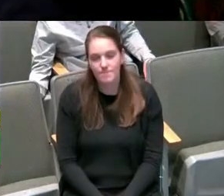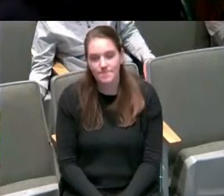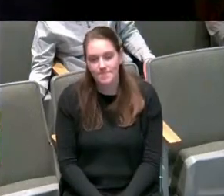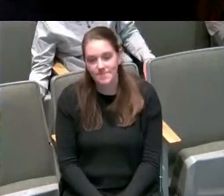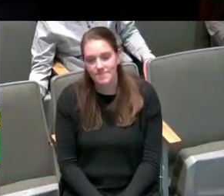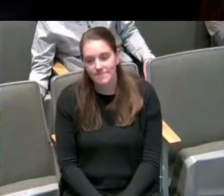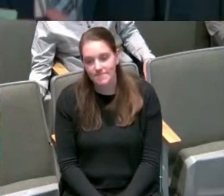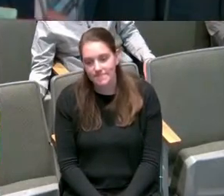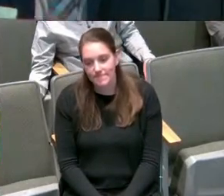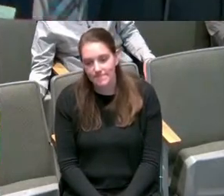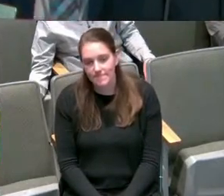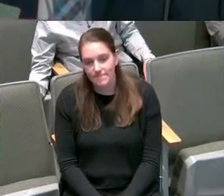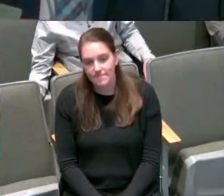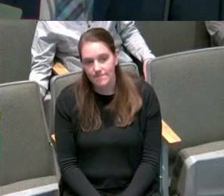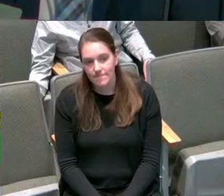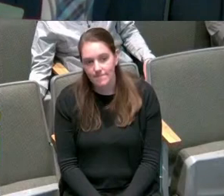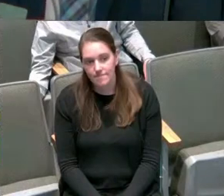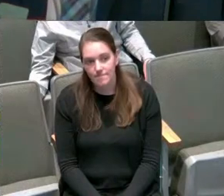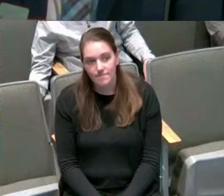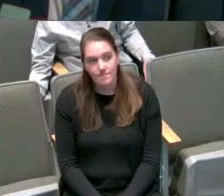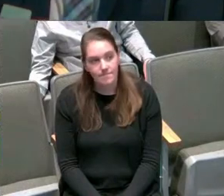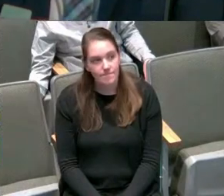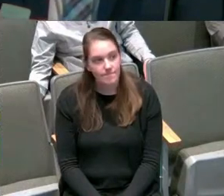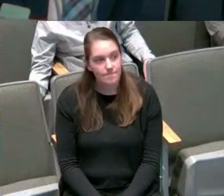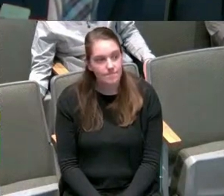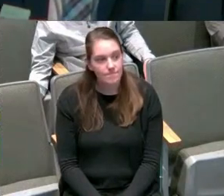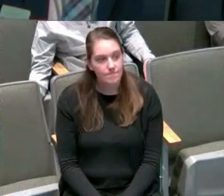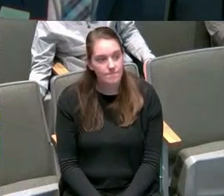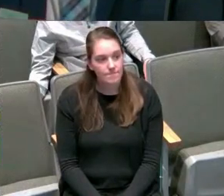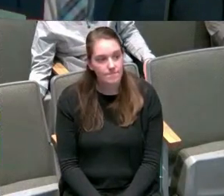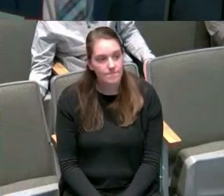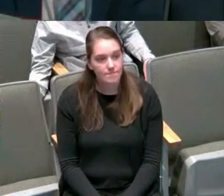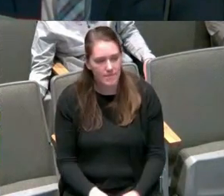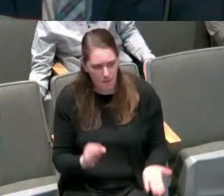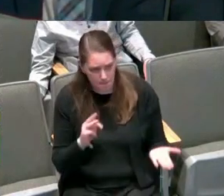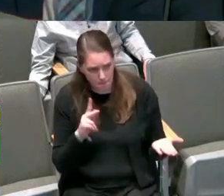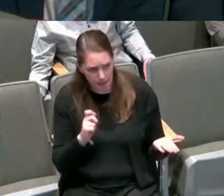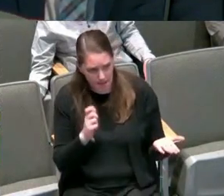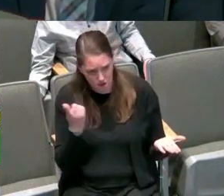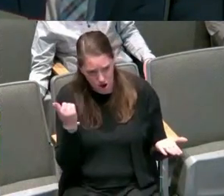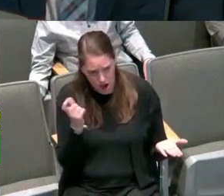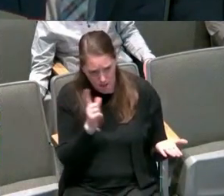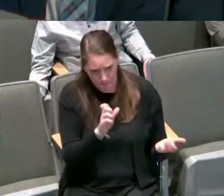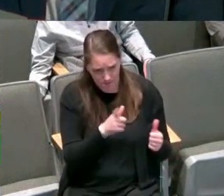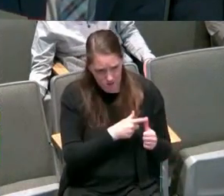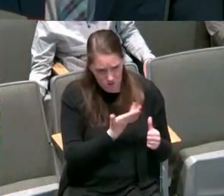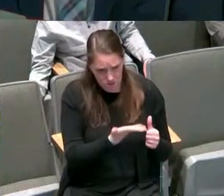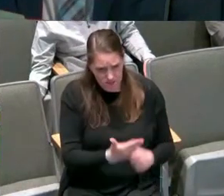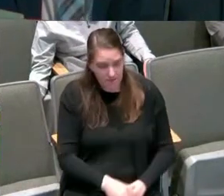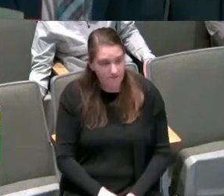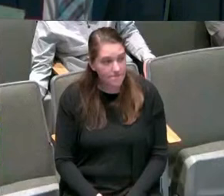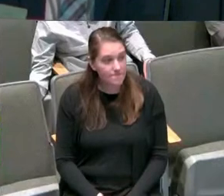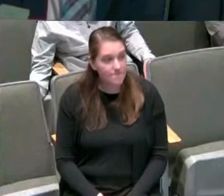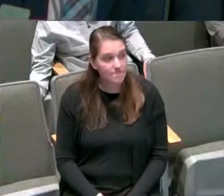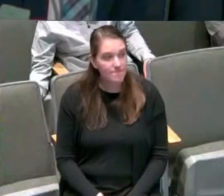okay I'm Mike I think you're up first